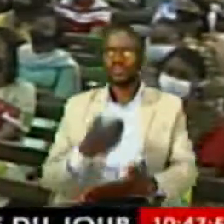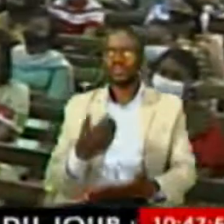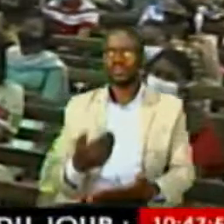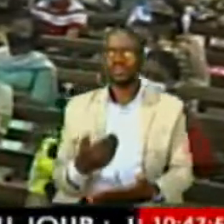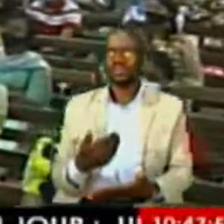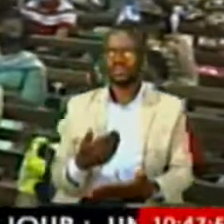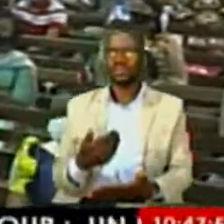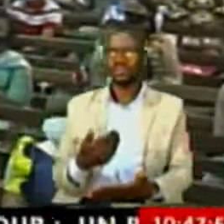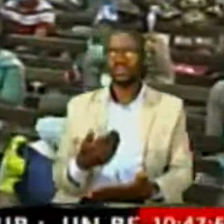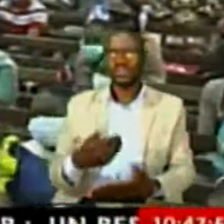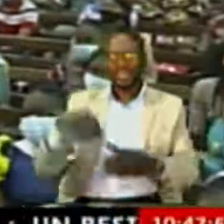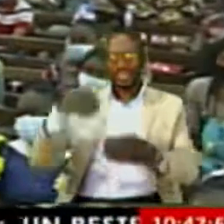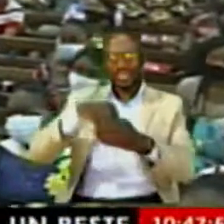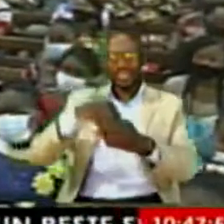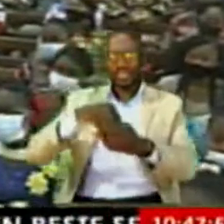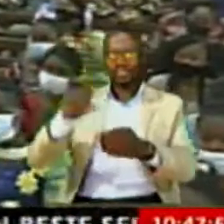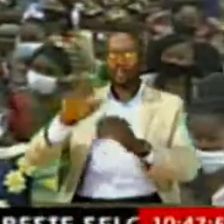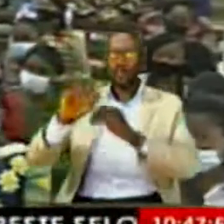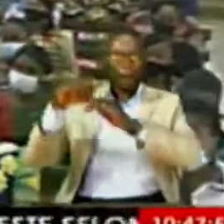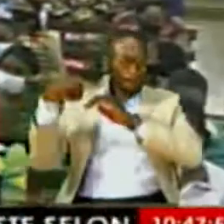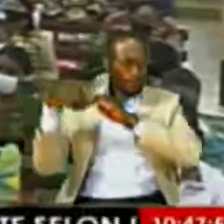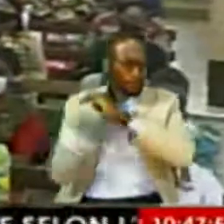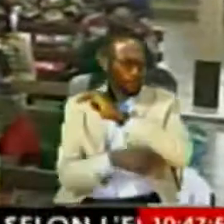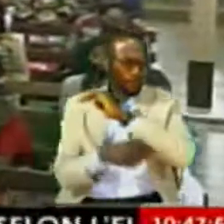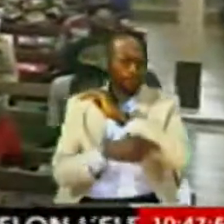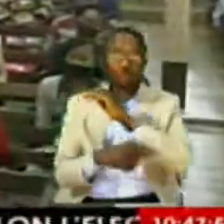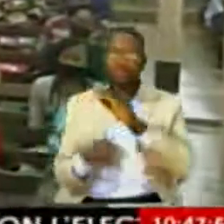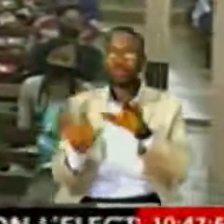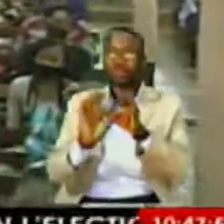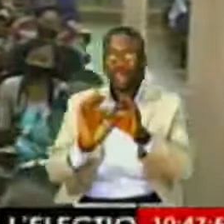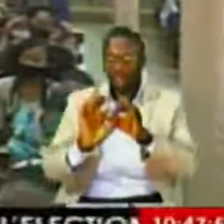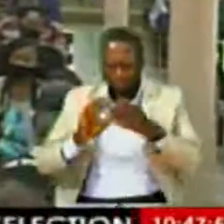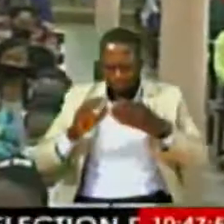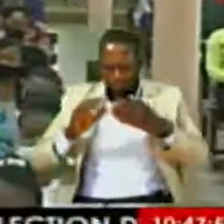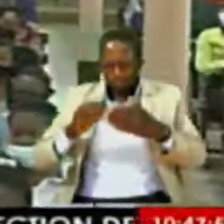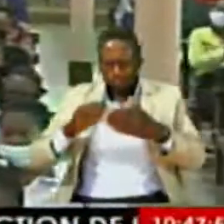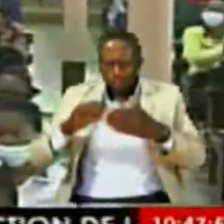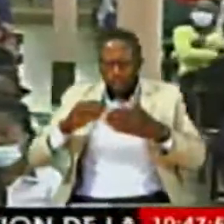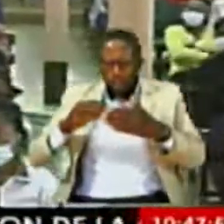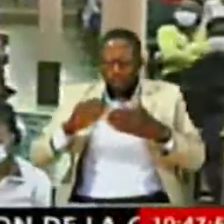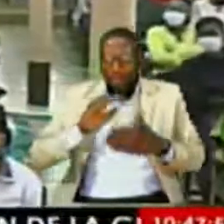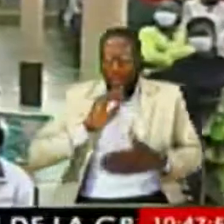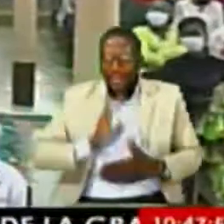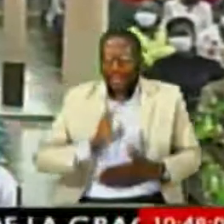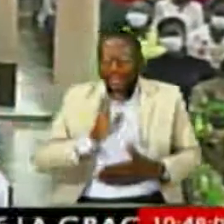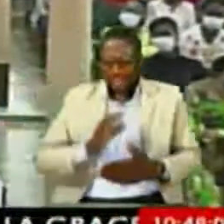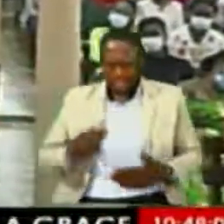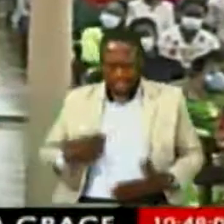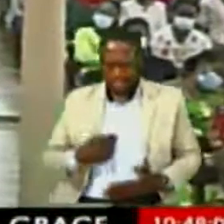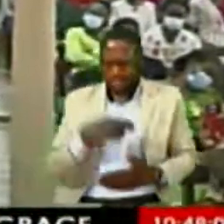le plus profond. In the depth of our being.